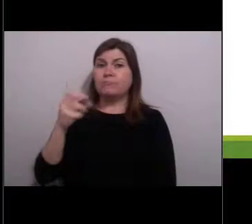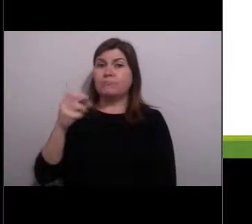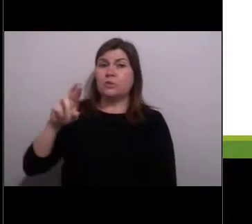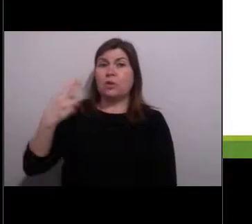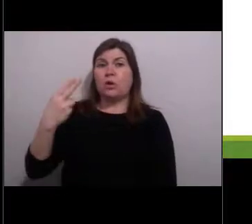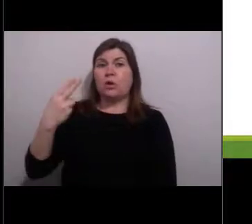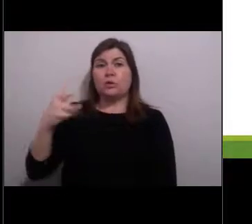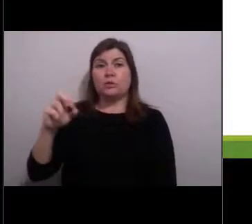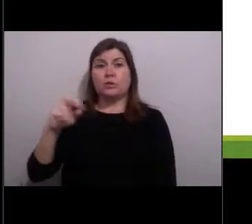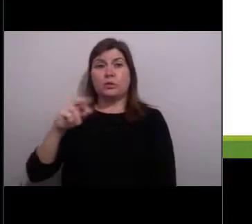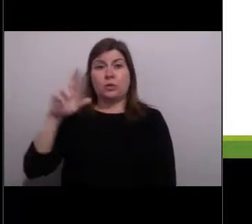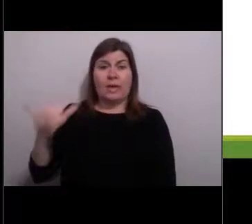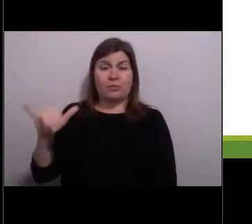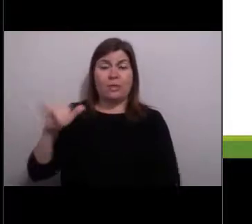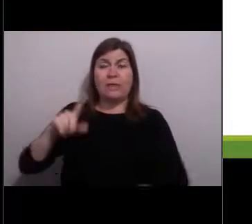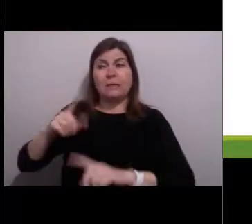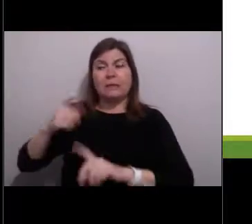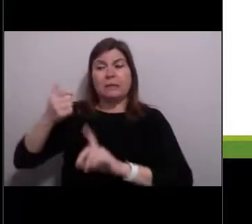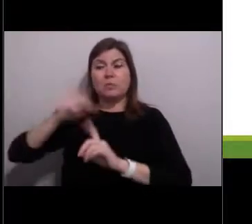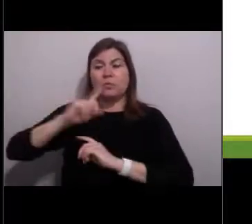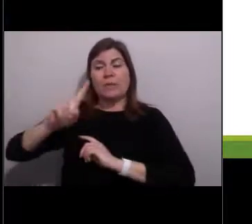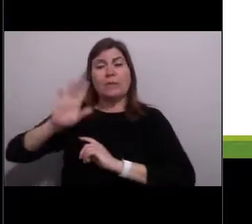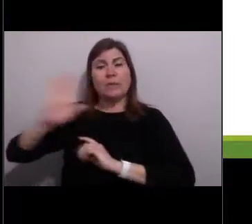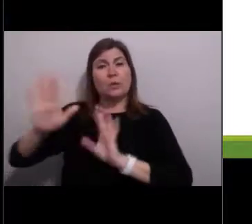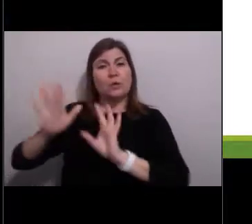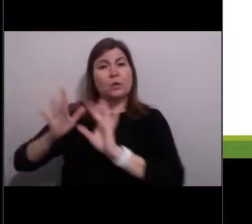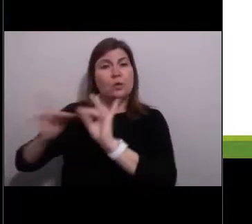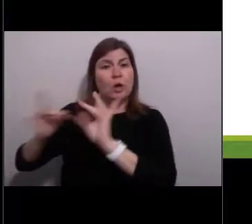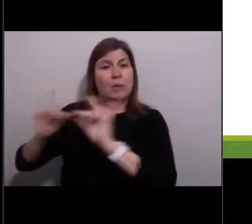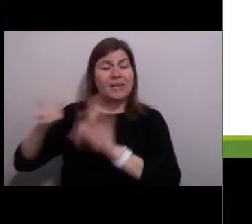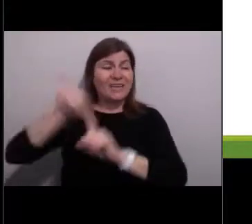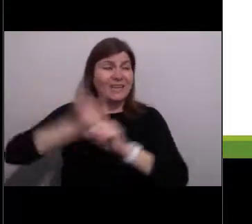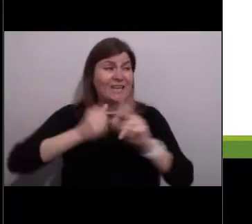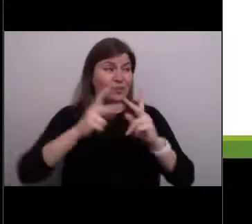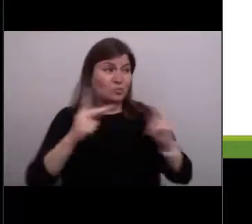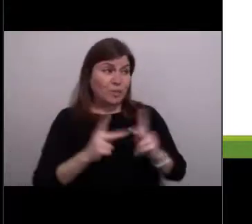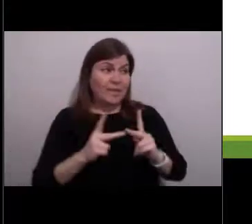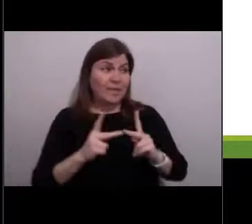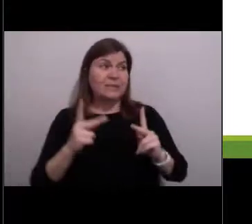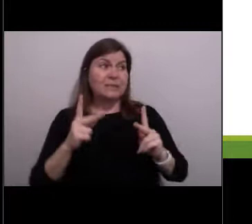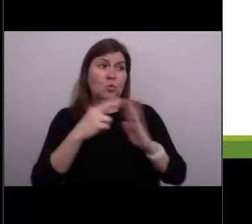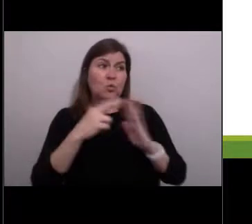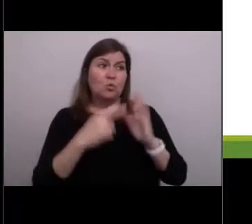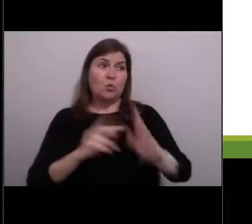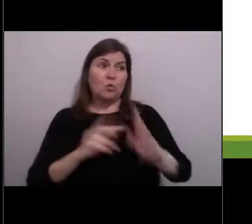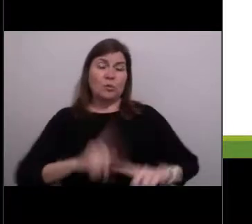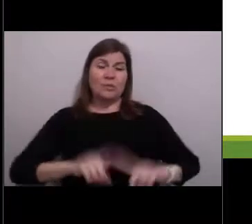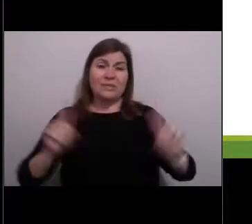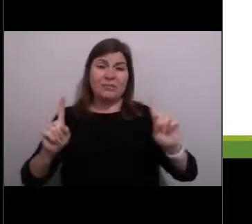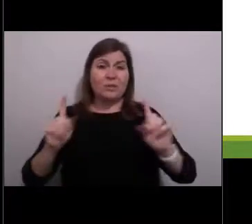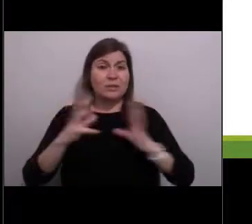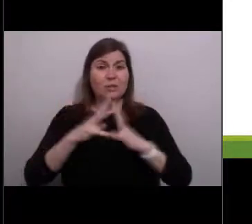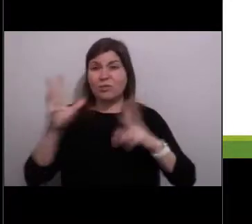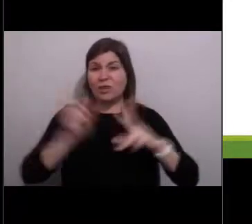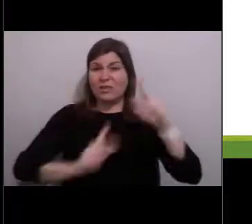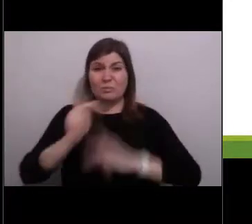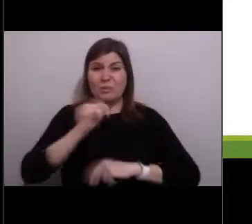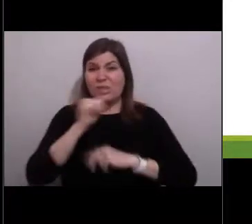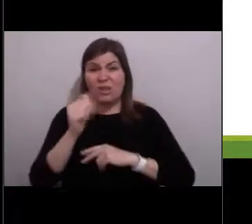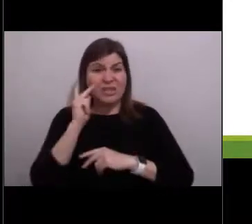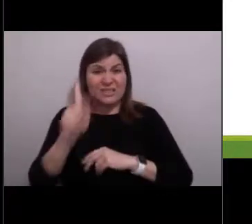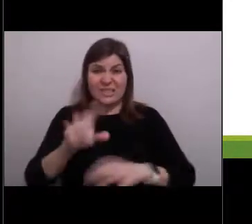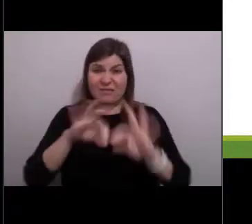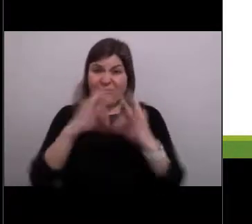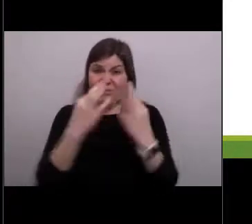each facility. So some people haven't seen their family members for months upon months. Not everybody can use